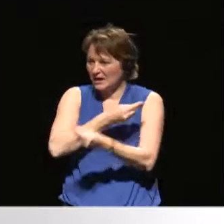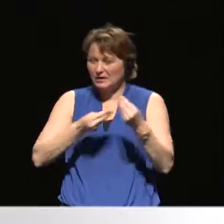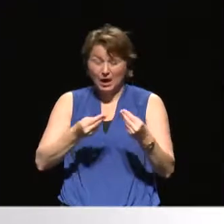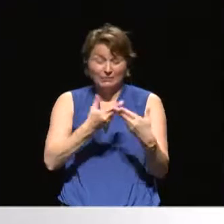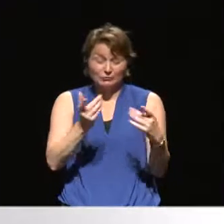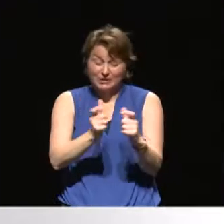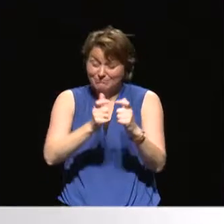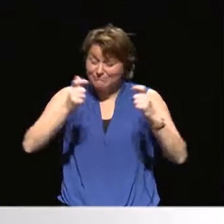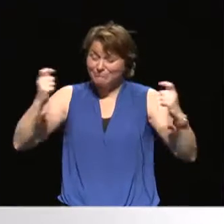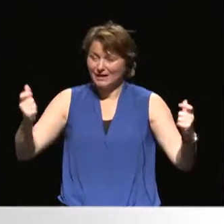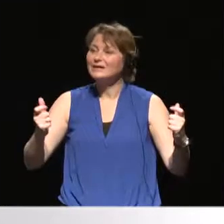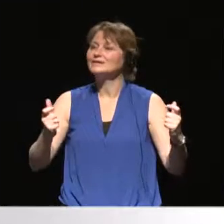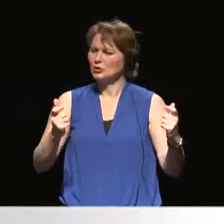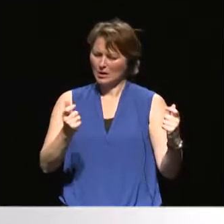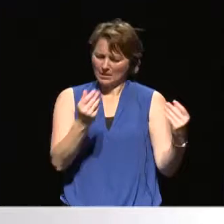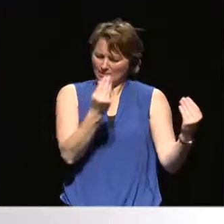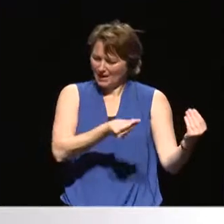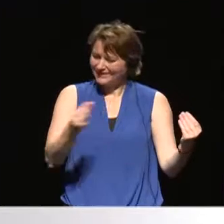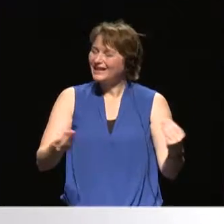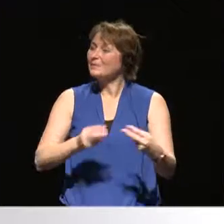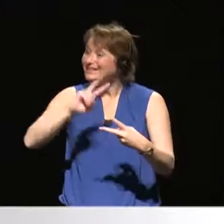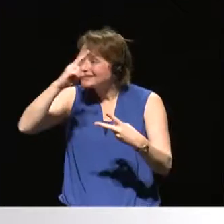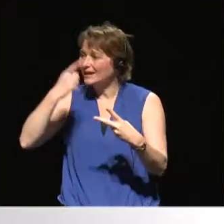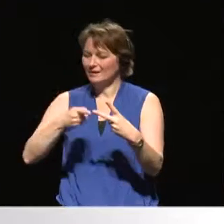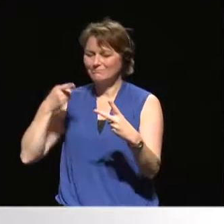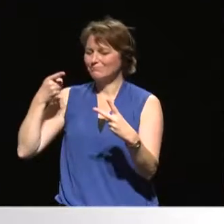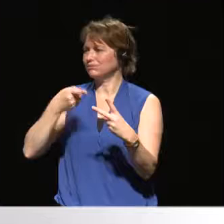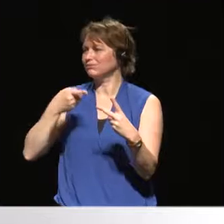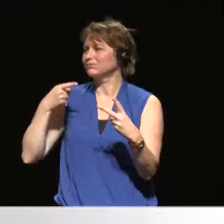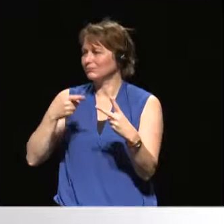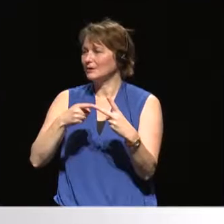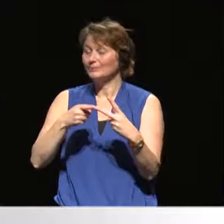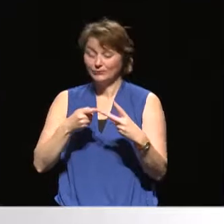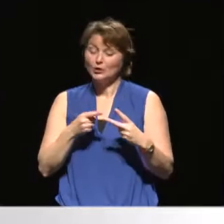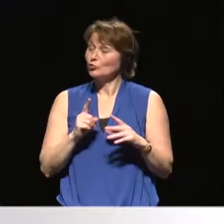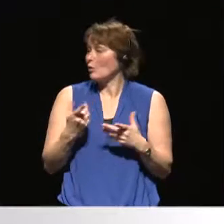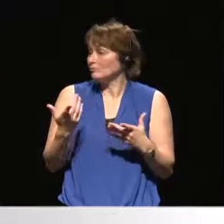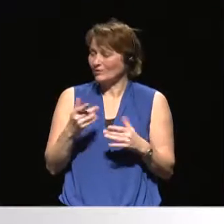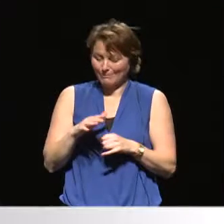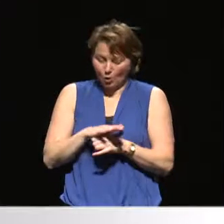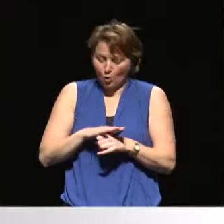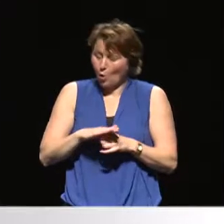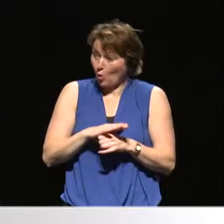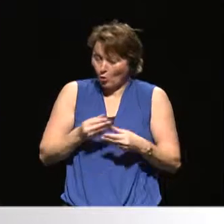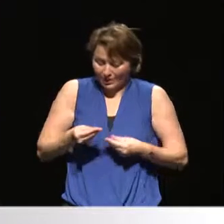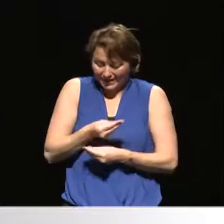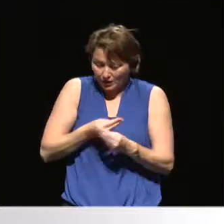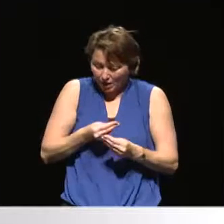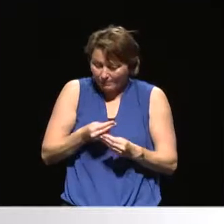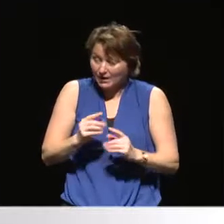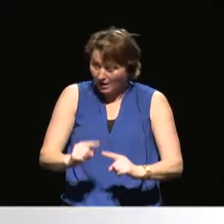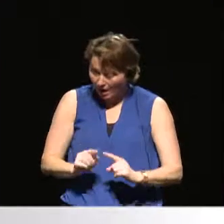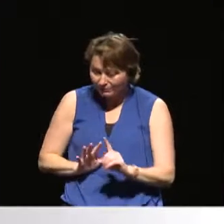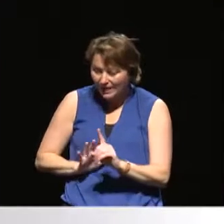and therefore also material, and that is my second point, to the economies of local communities, to national economies,